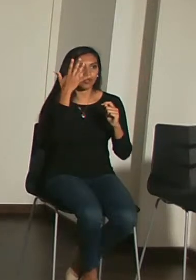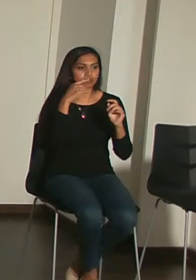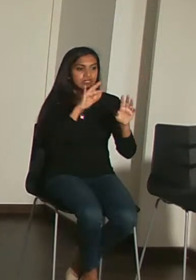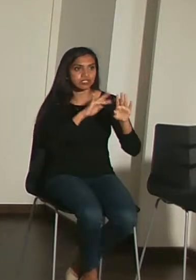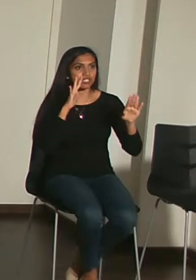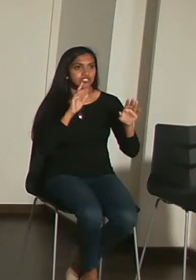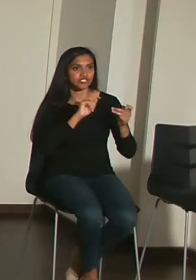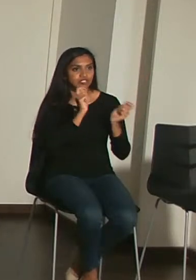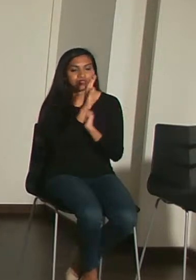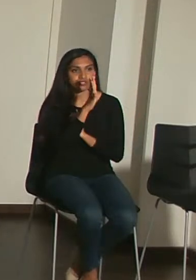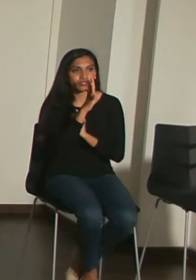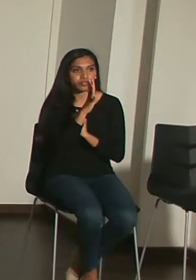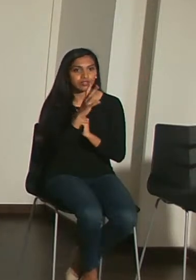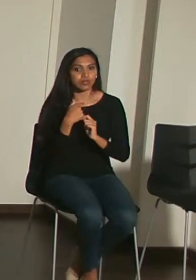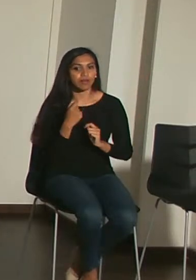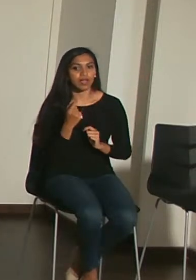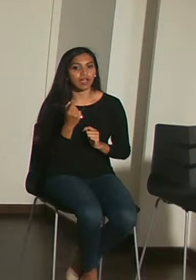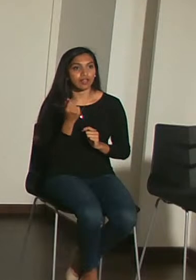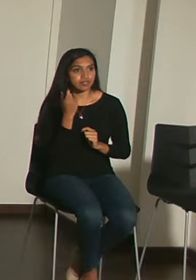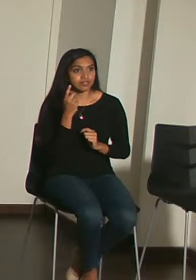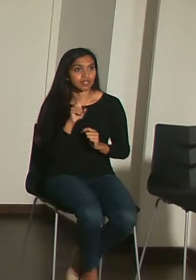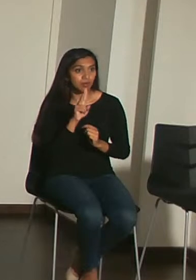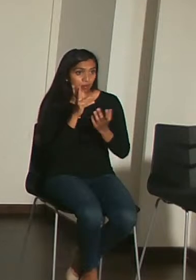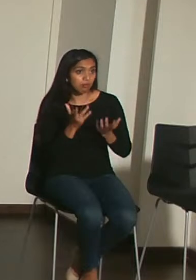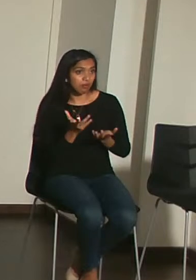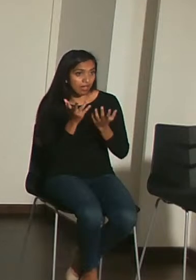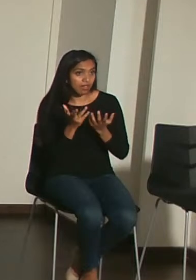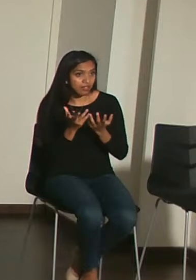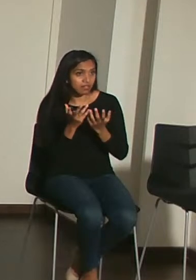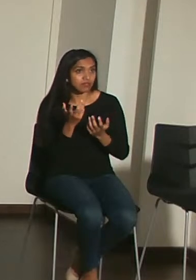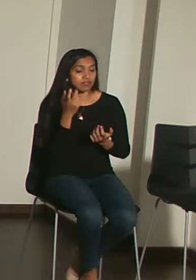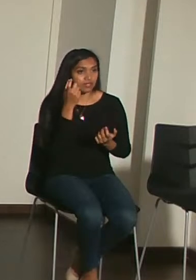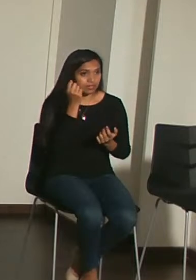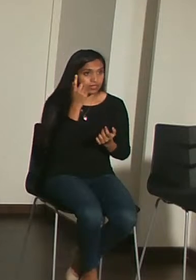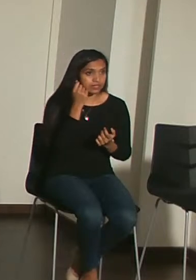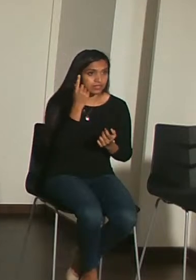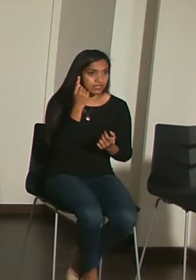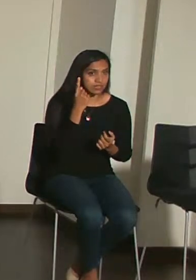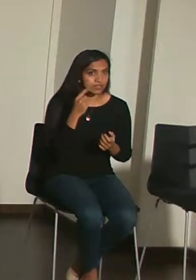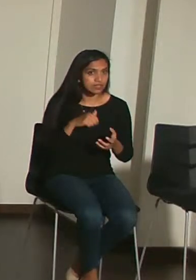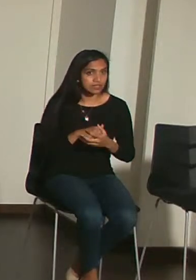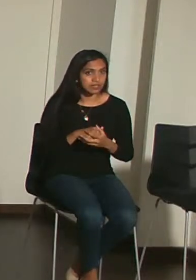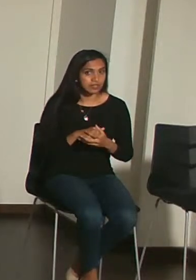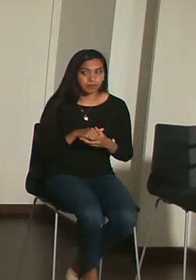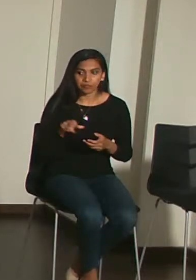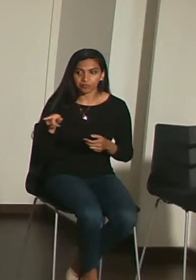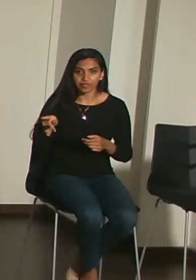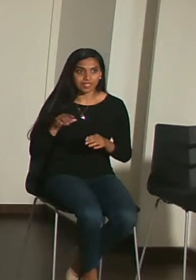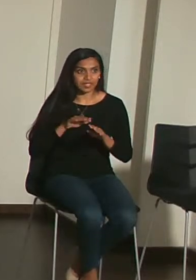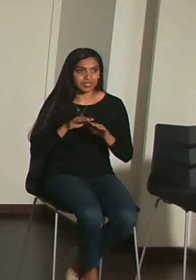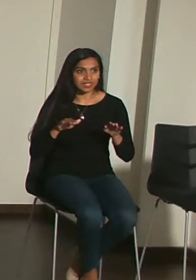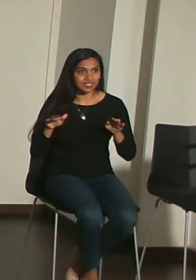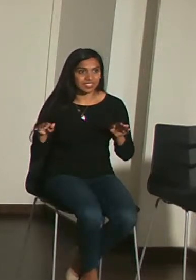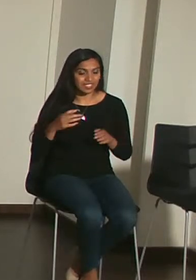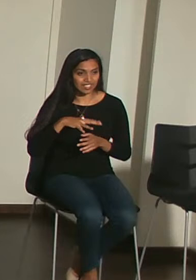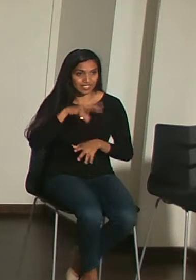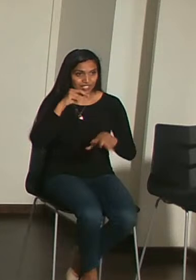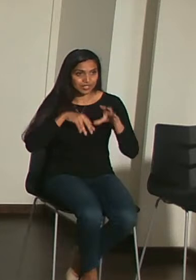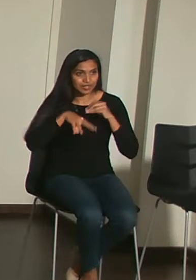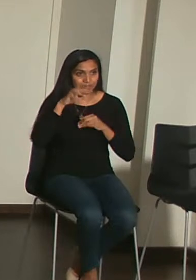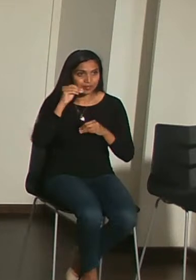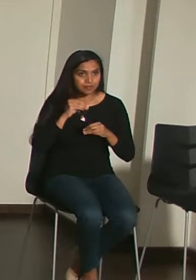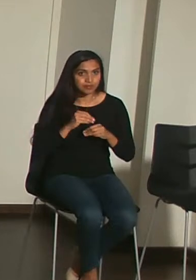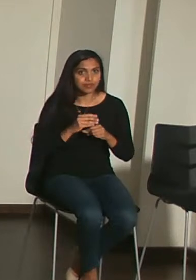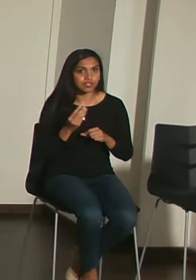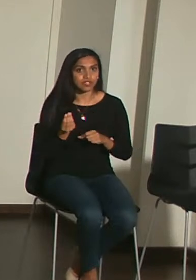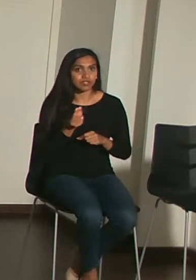attention to the value that exists in staying. And for my students, for example, basically some